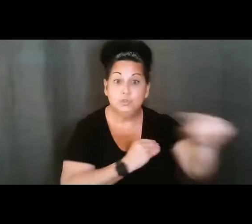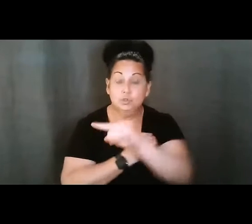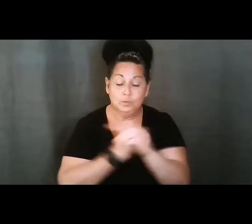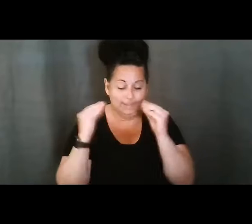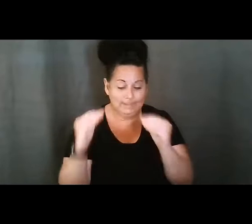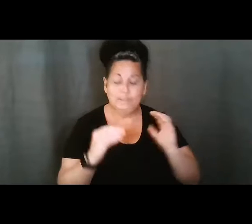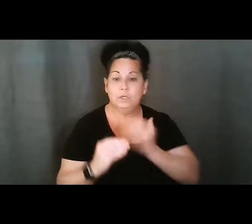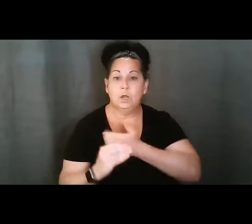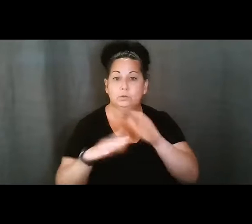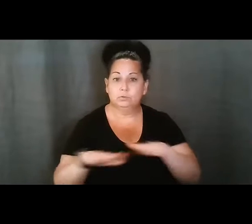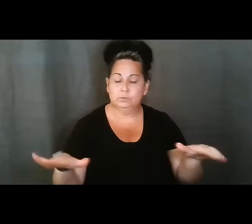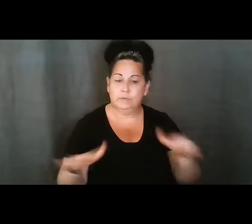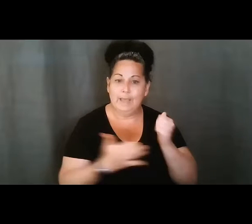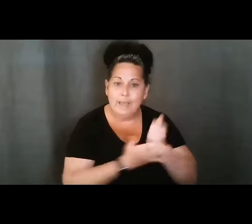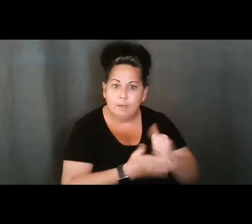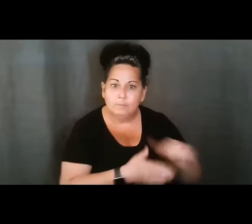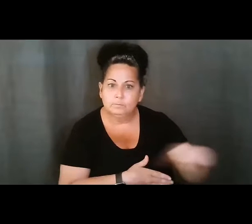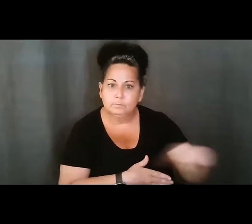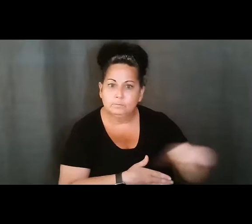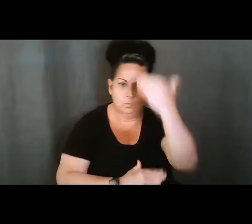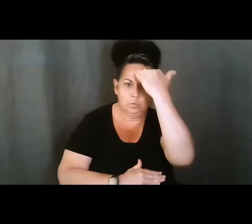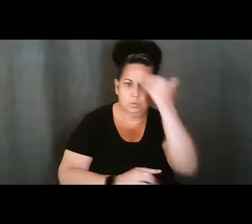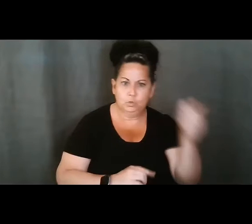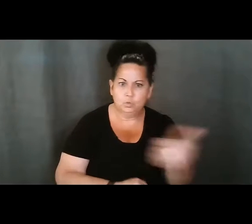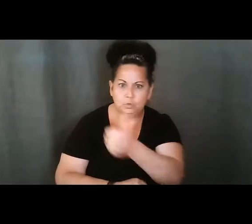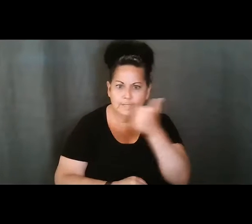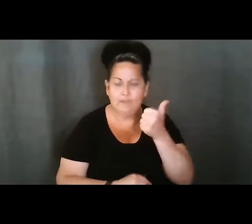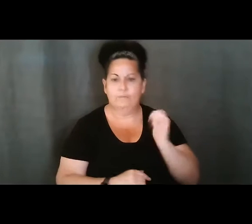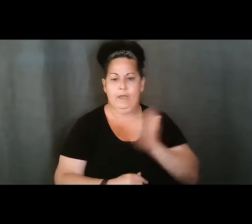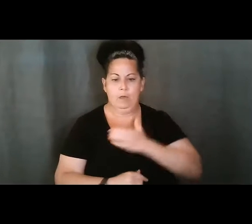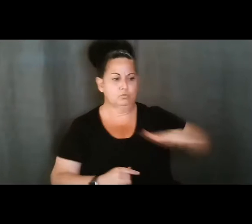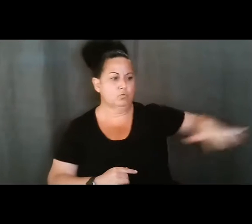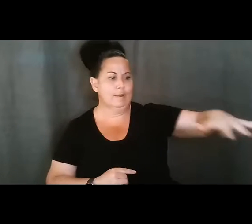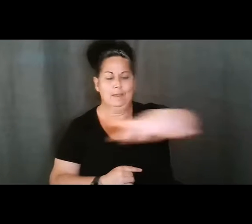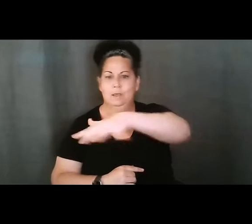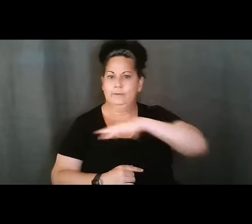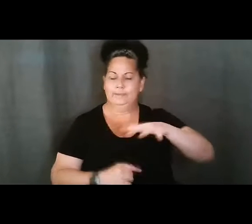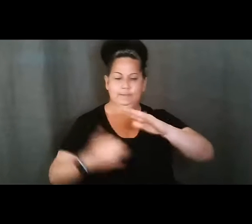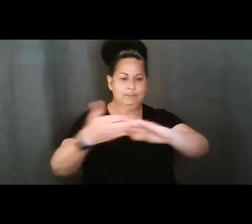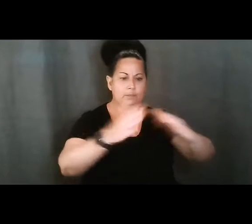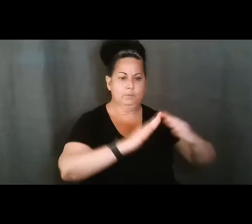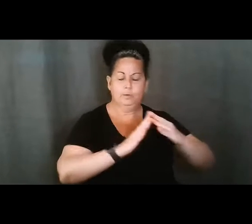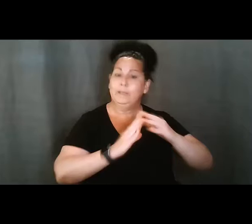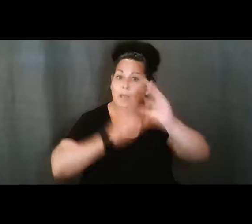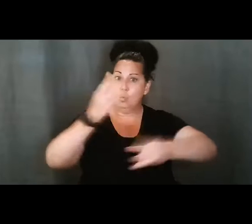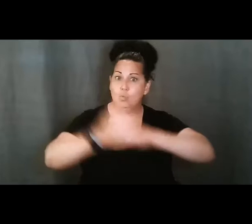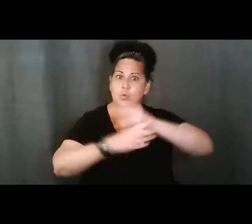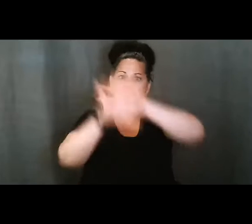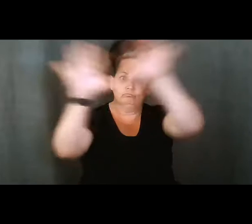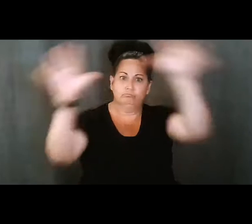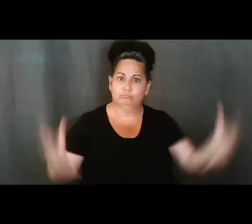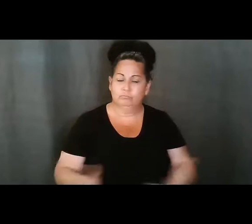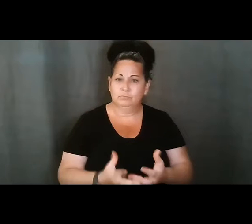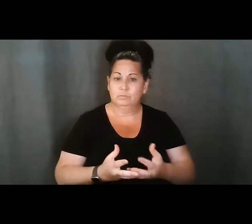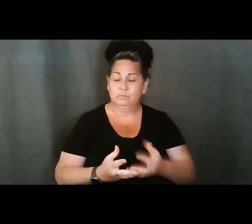of ourselves, our surroundings, our community, and the world at large. We cannot ignore what's going on in our